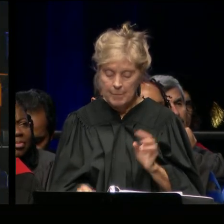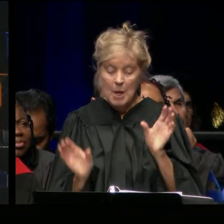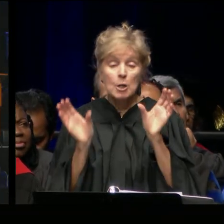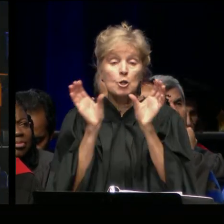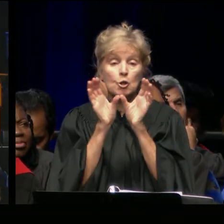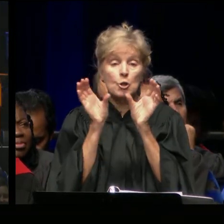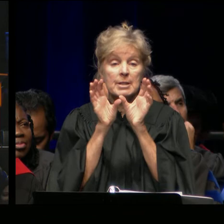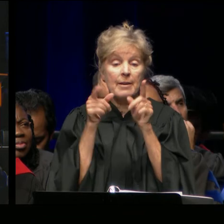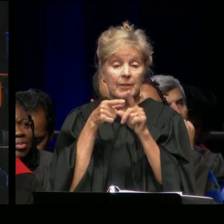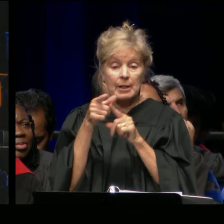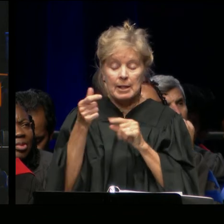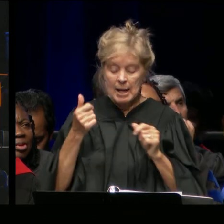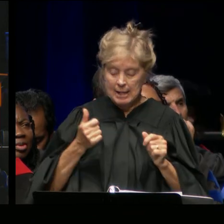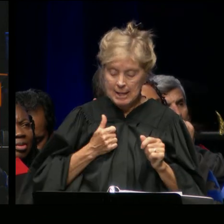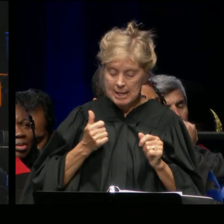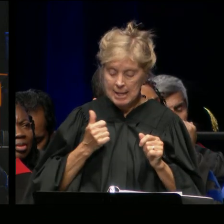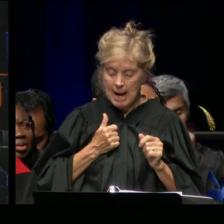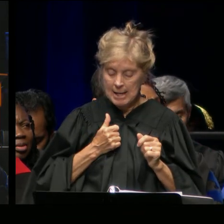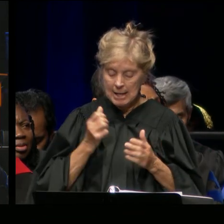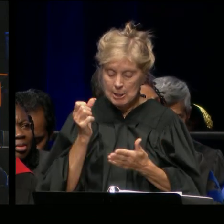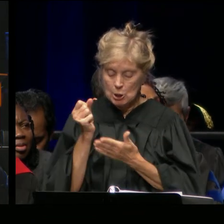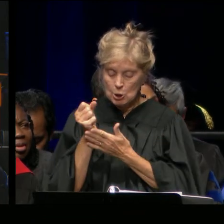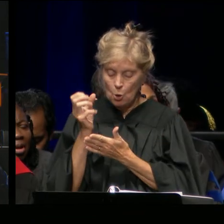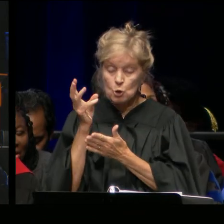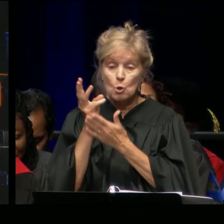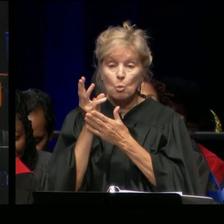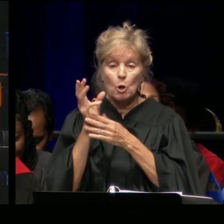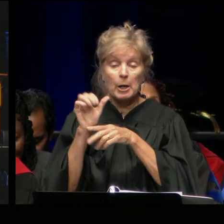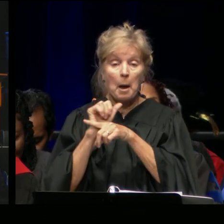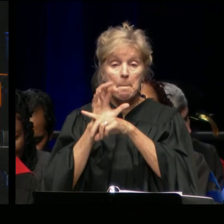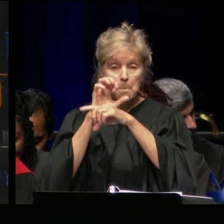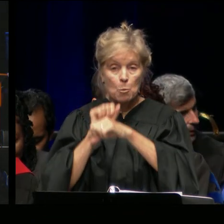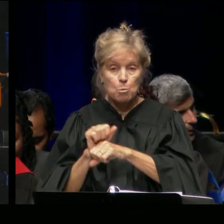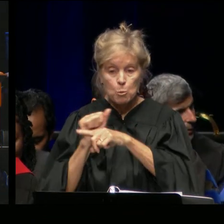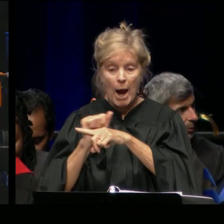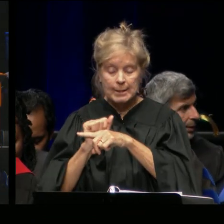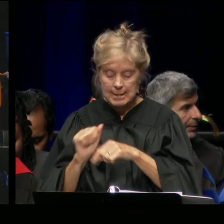Certificate in Canadian Social Work Practice.